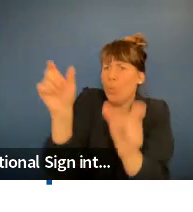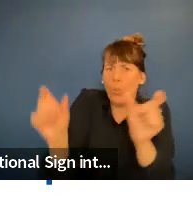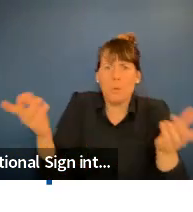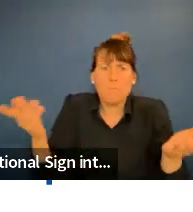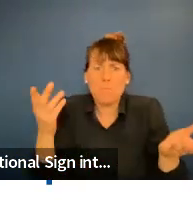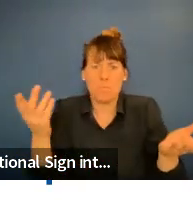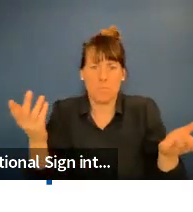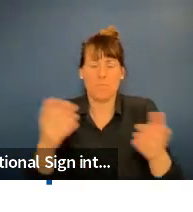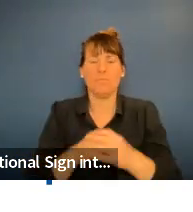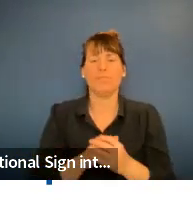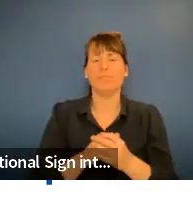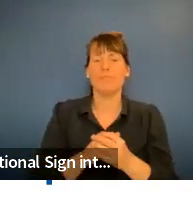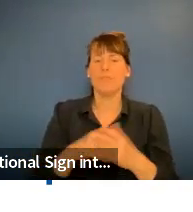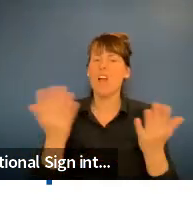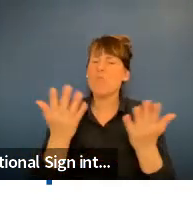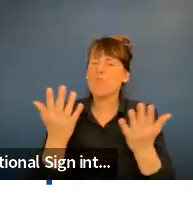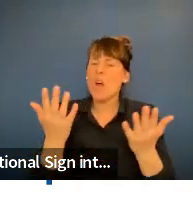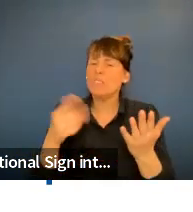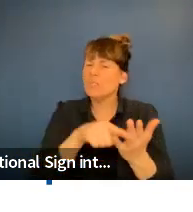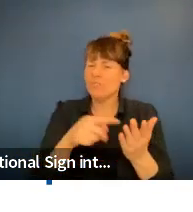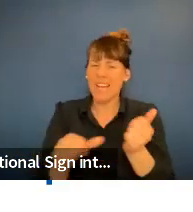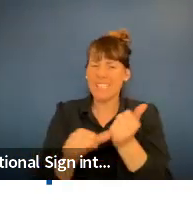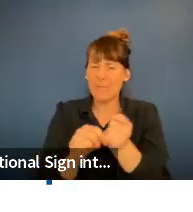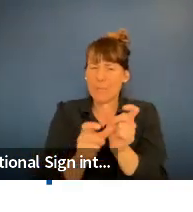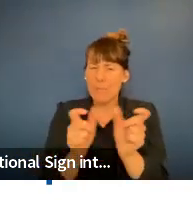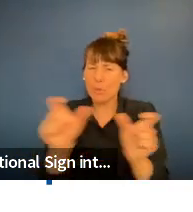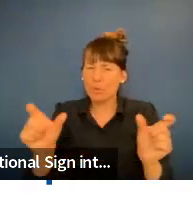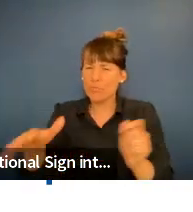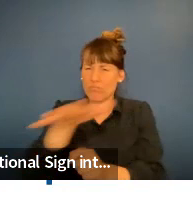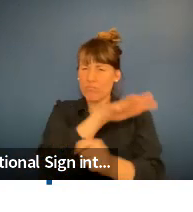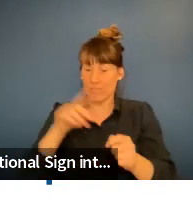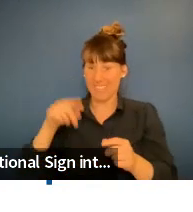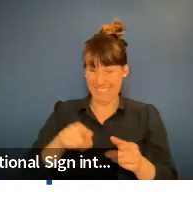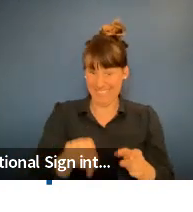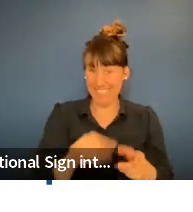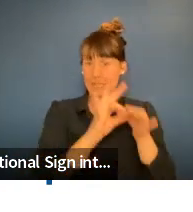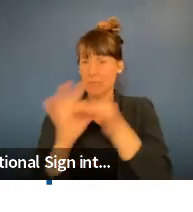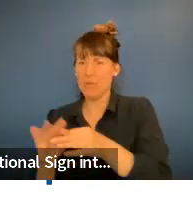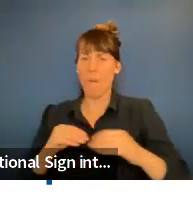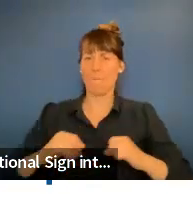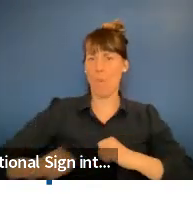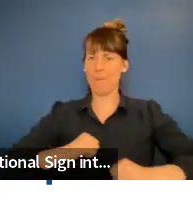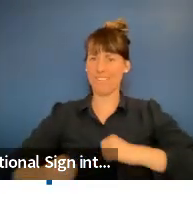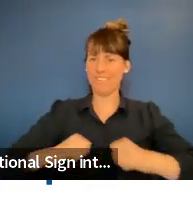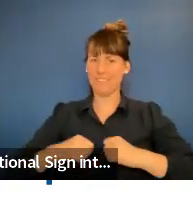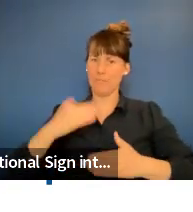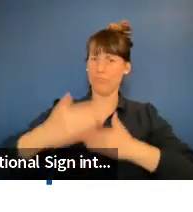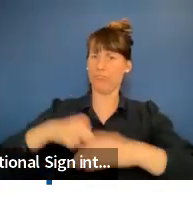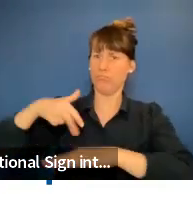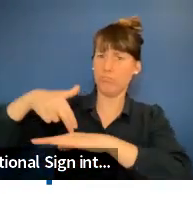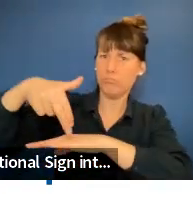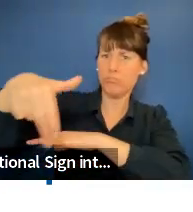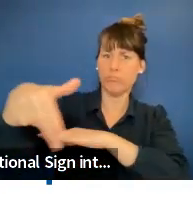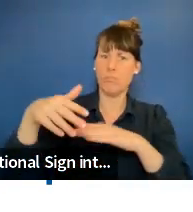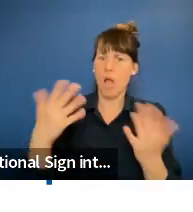of communication and others, another functional domain are needed by population. And this we do through a tool which is